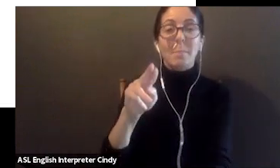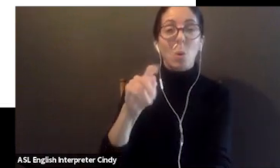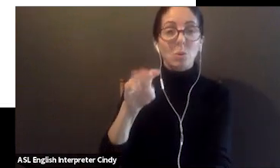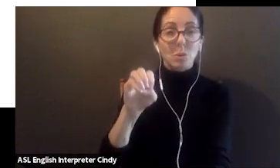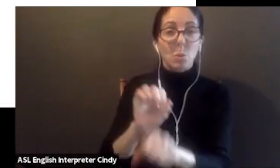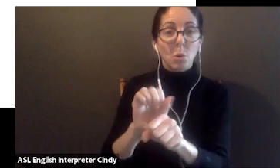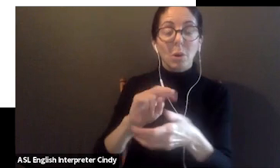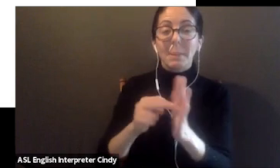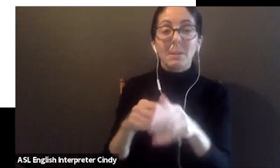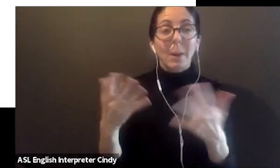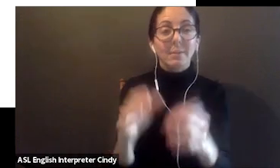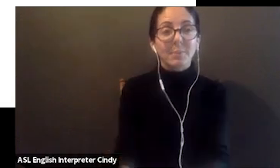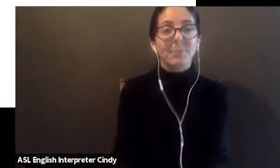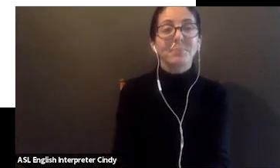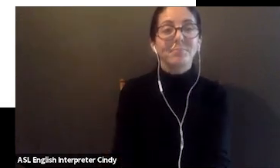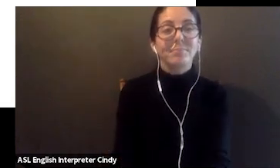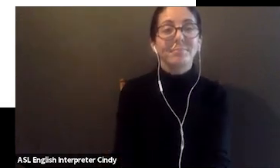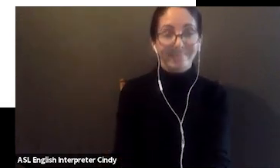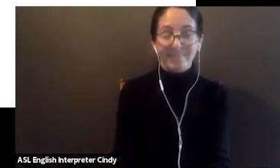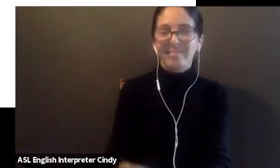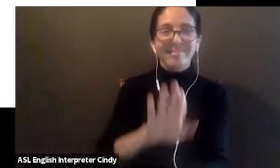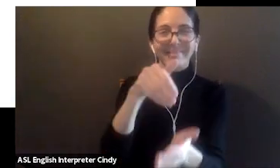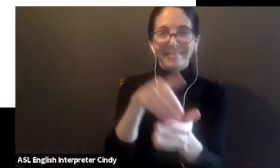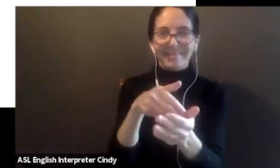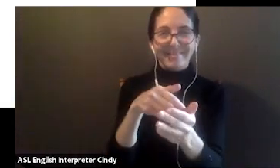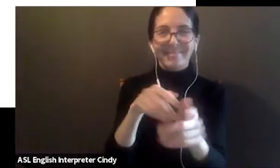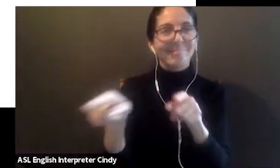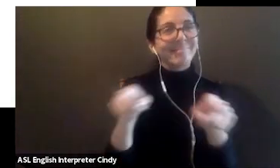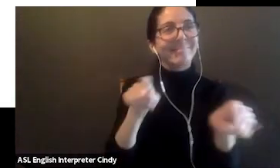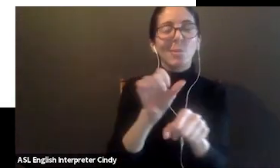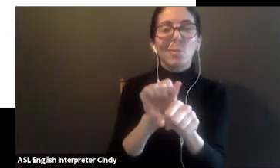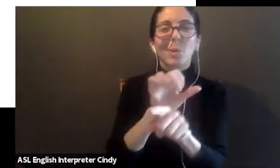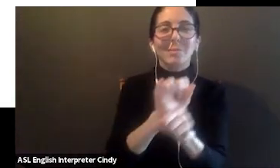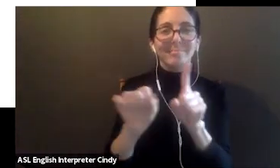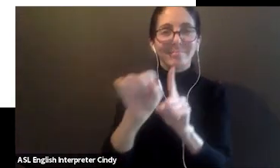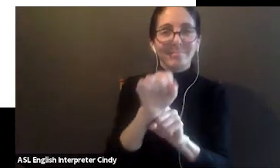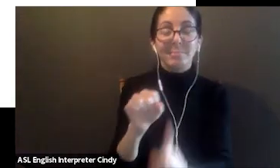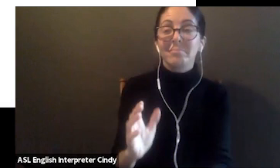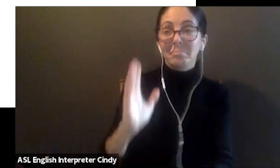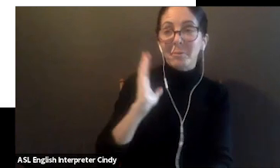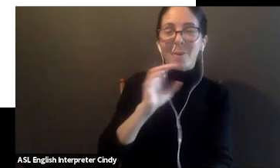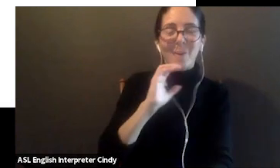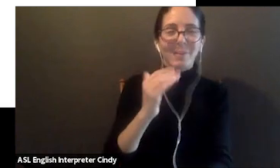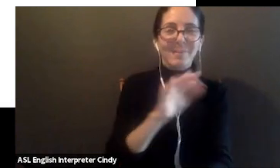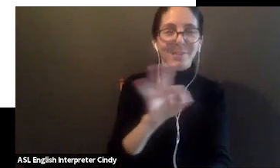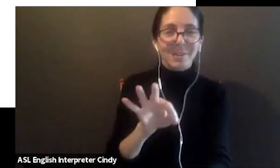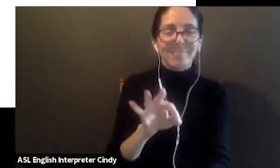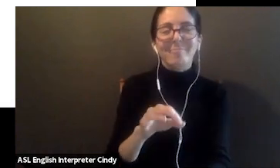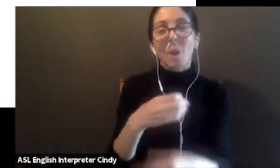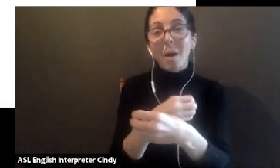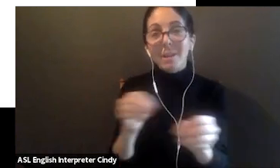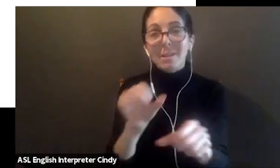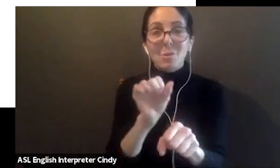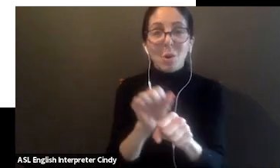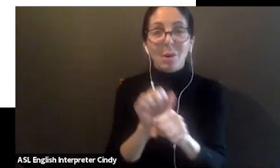is types of decentralized work arrangements that would traditionally be done in a formal workplace, including those that focus